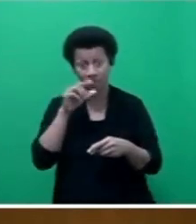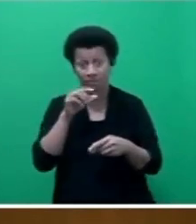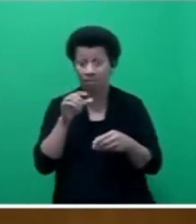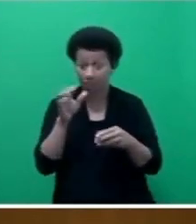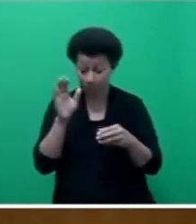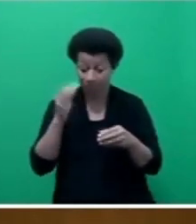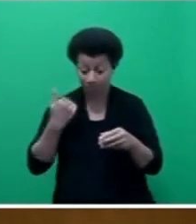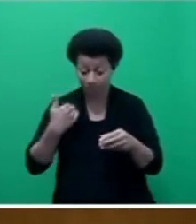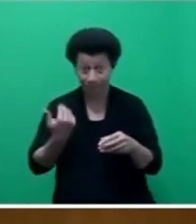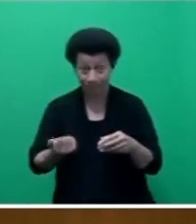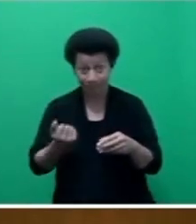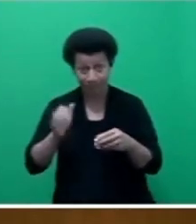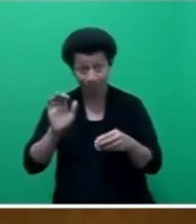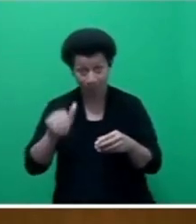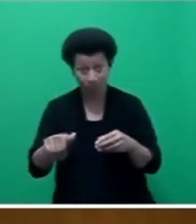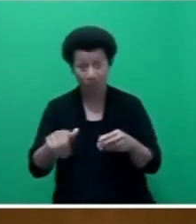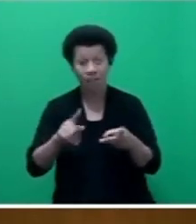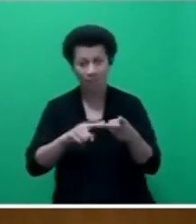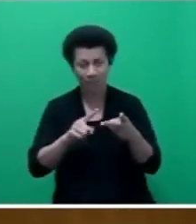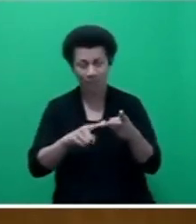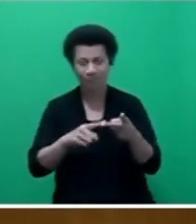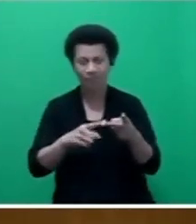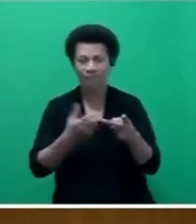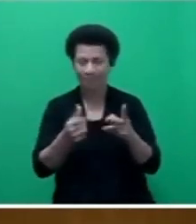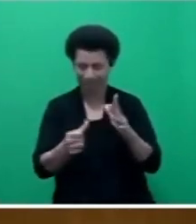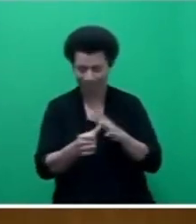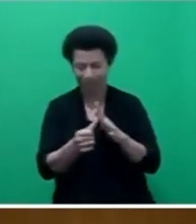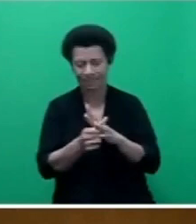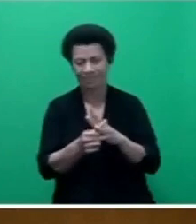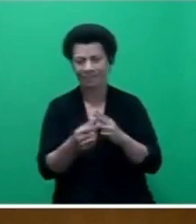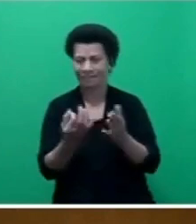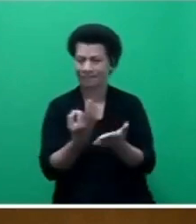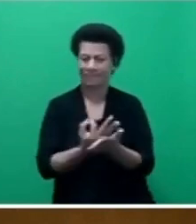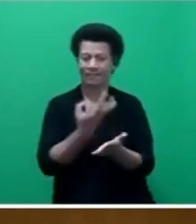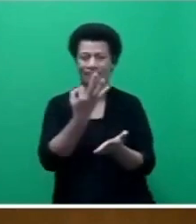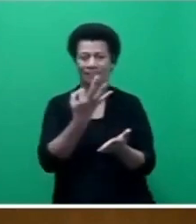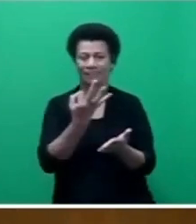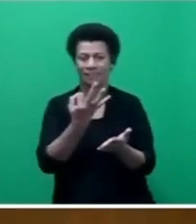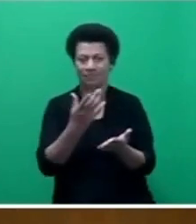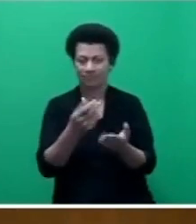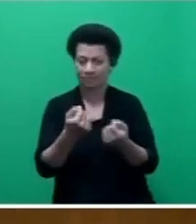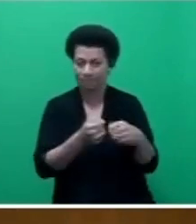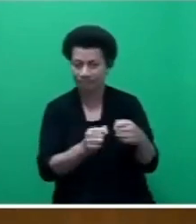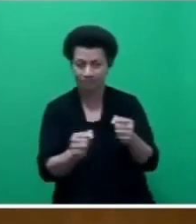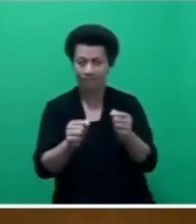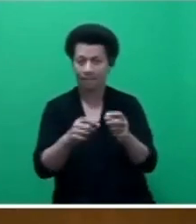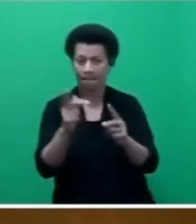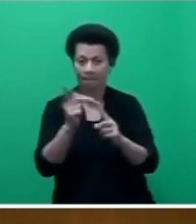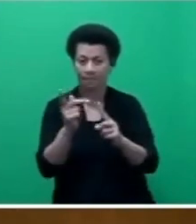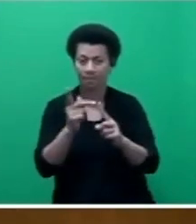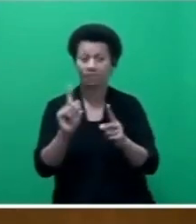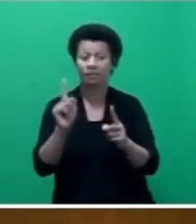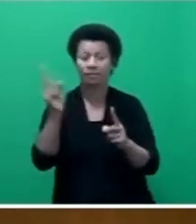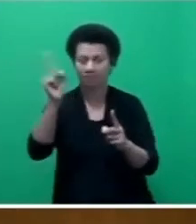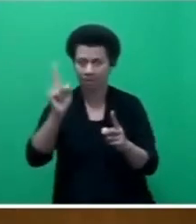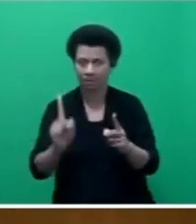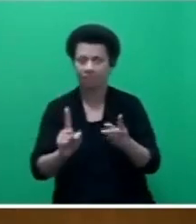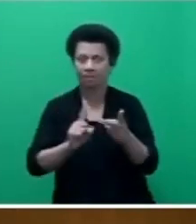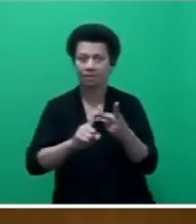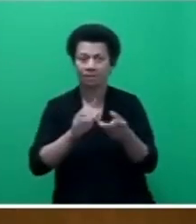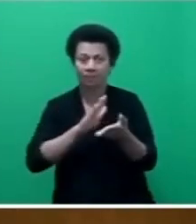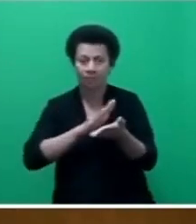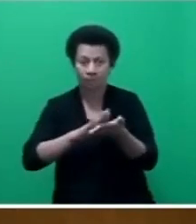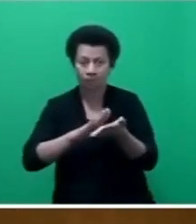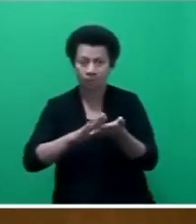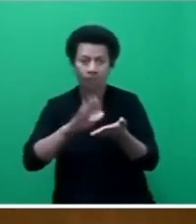leases, but can also access financial systems and proper services such as electricity, clean water,